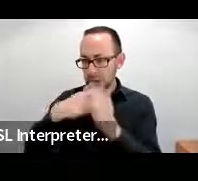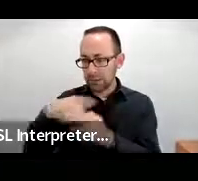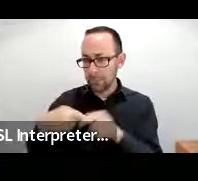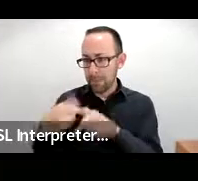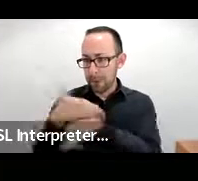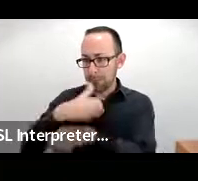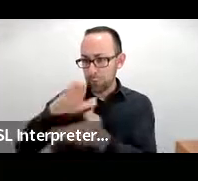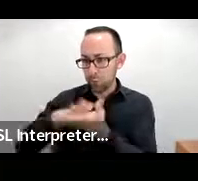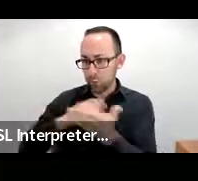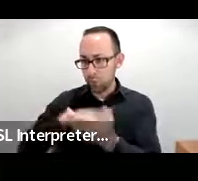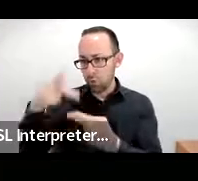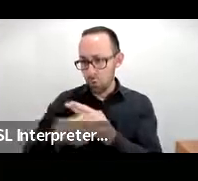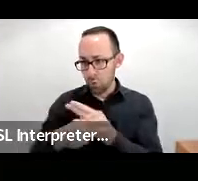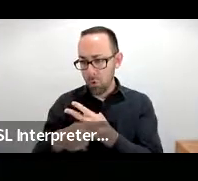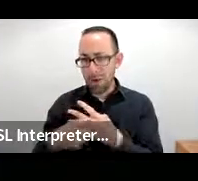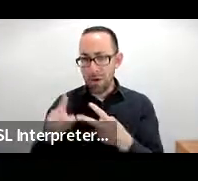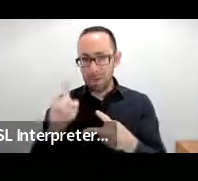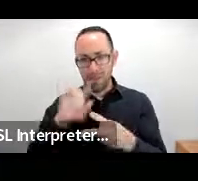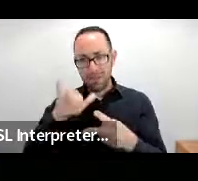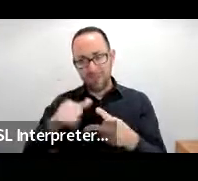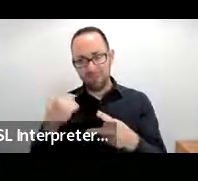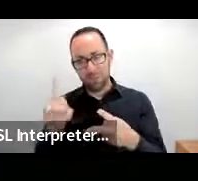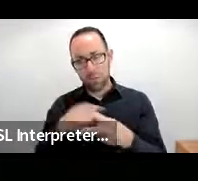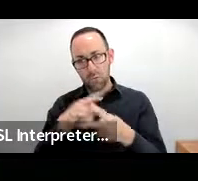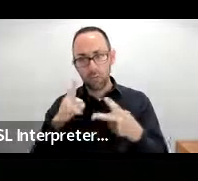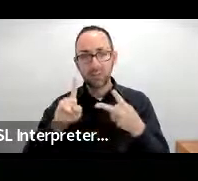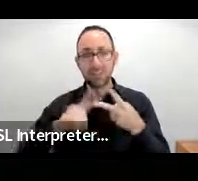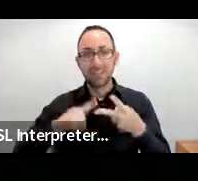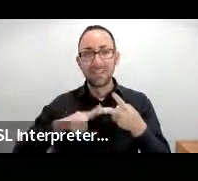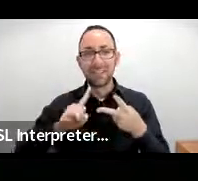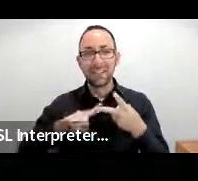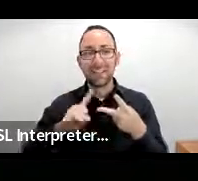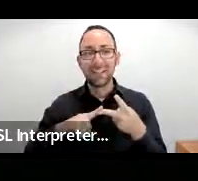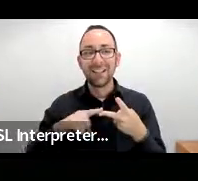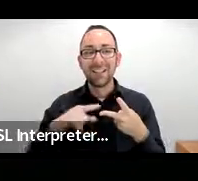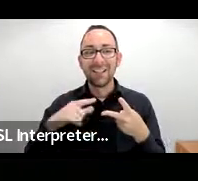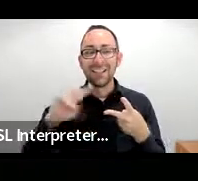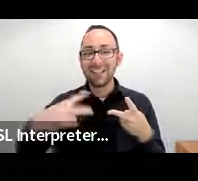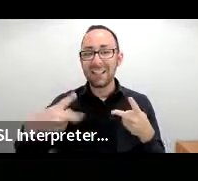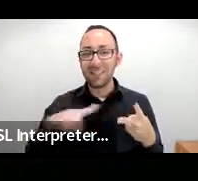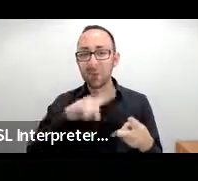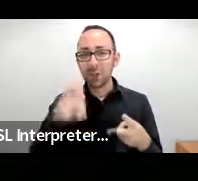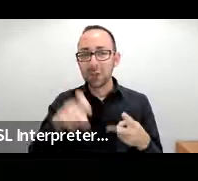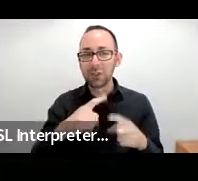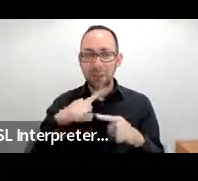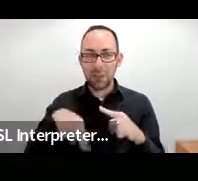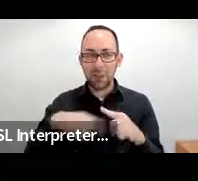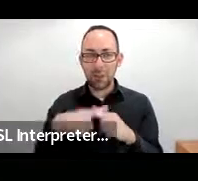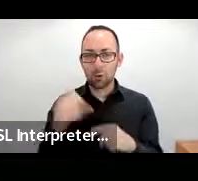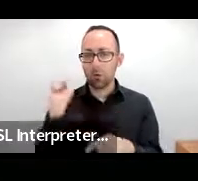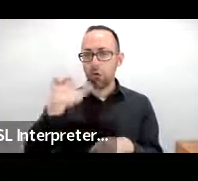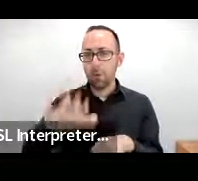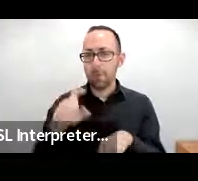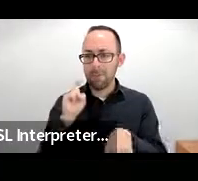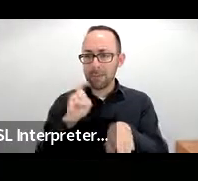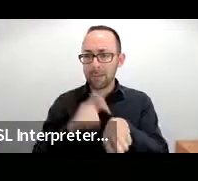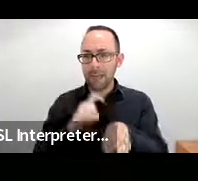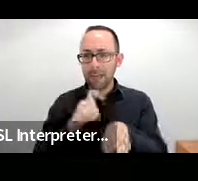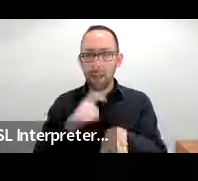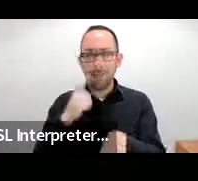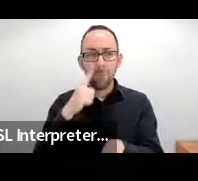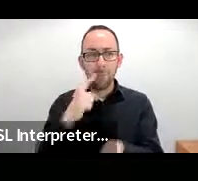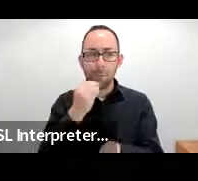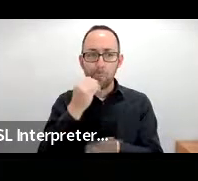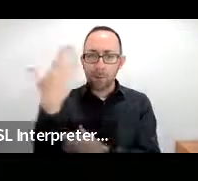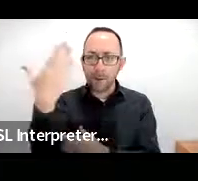programs? And so that's number one. And number two, then I suppose, is regarding the drop-off times for